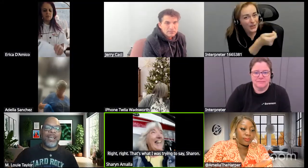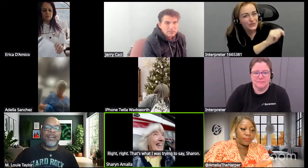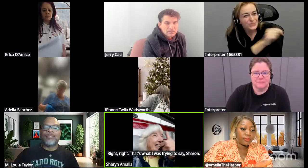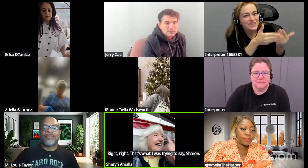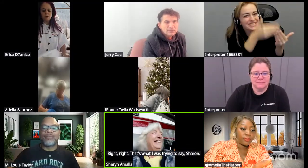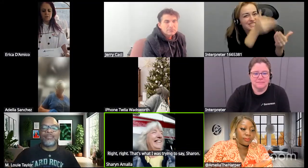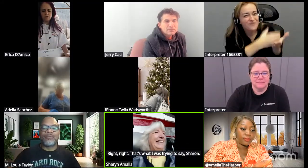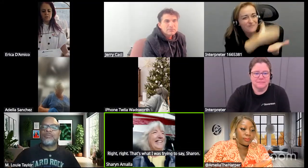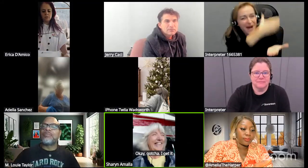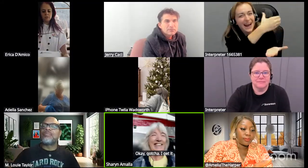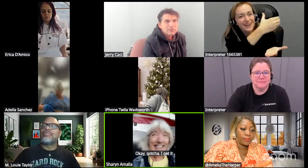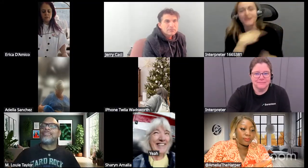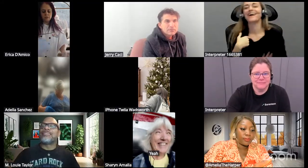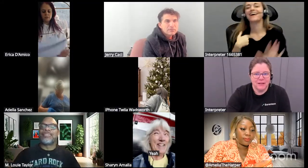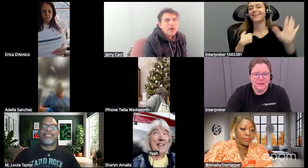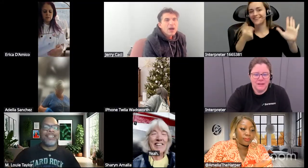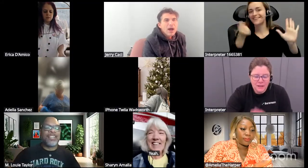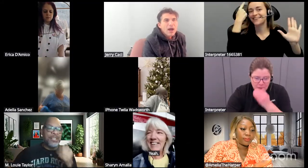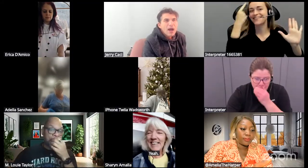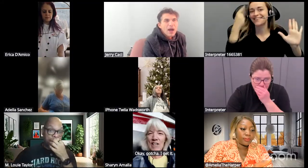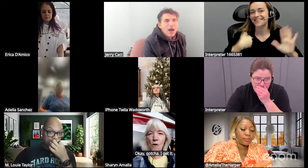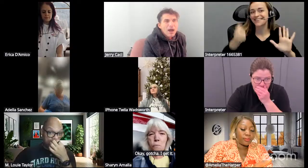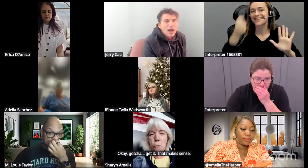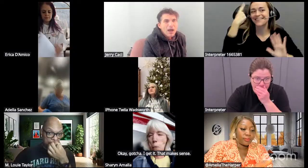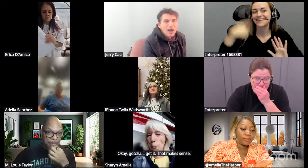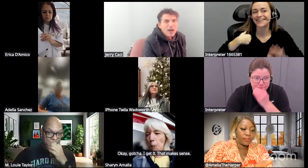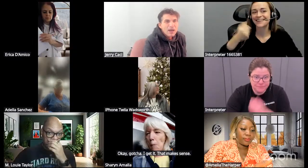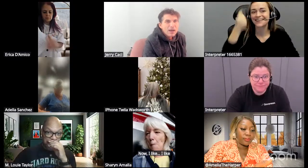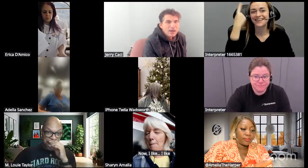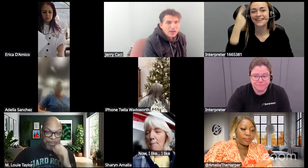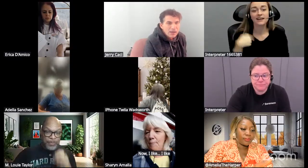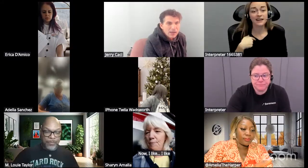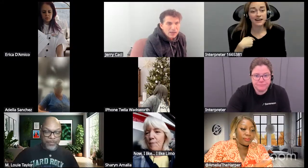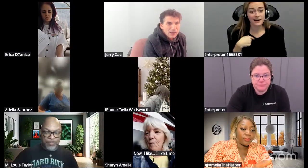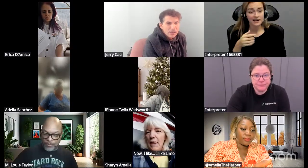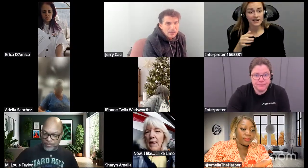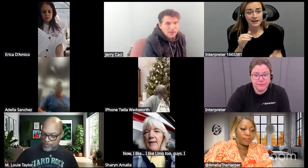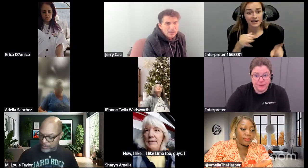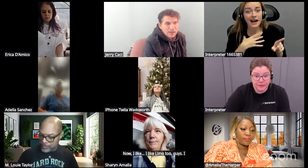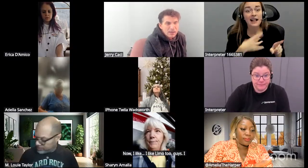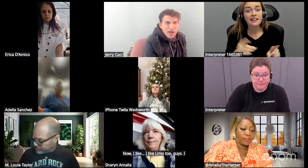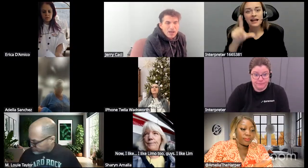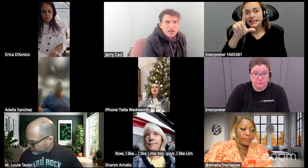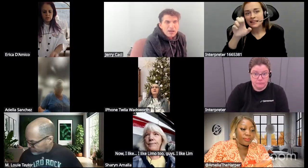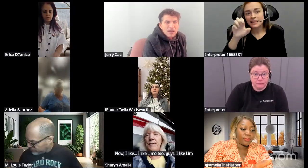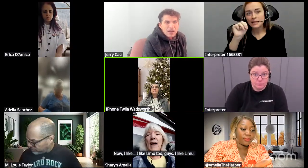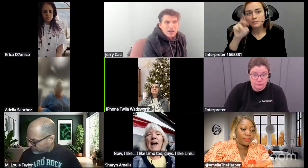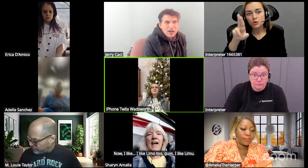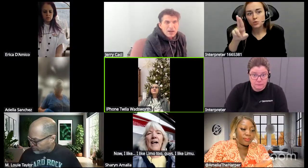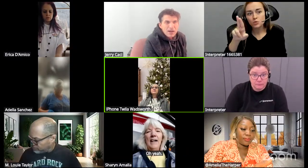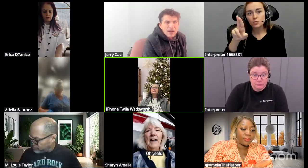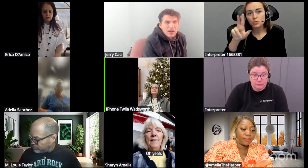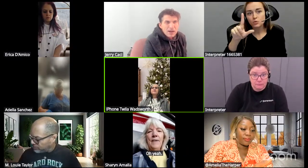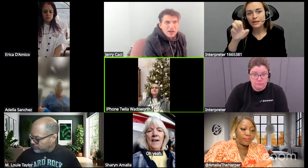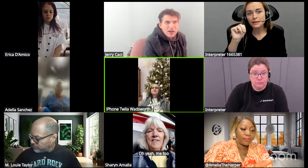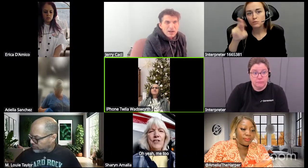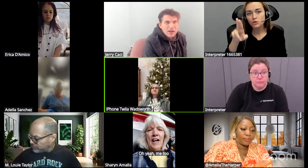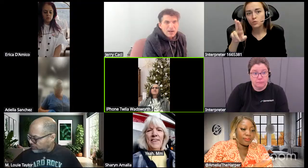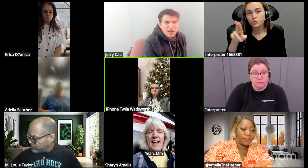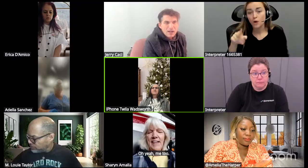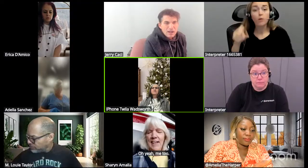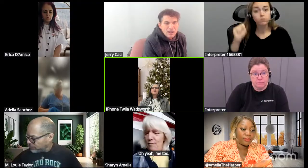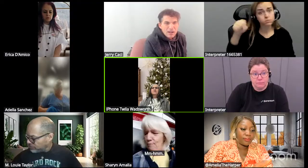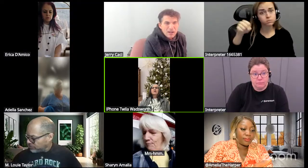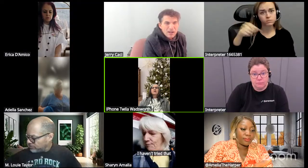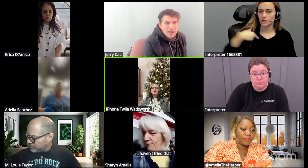I Yeah. get it. Now That makes sense. I like limu too, guys. I like limu. oh yeah, me too. I haven't Mm-hmm. tried